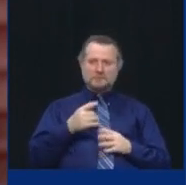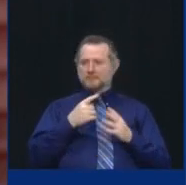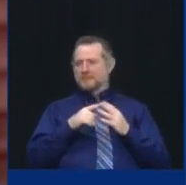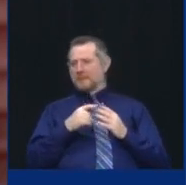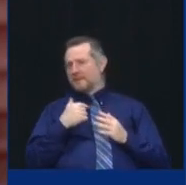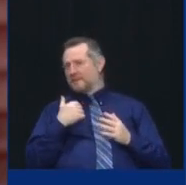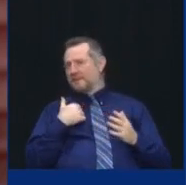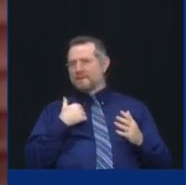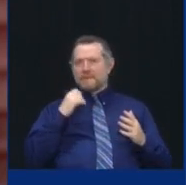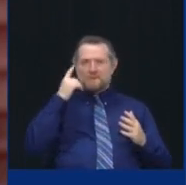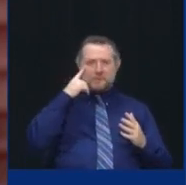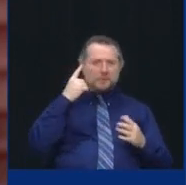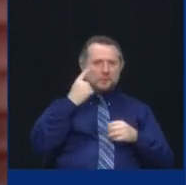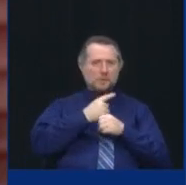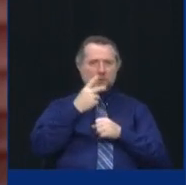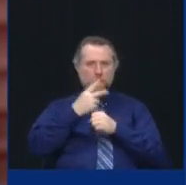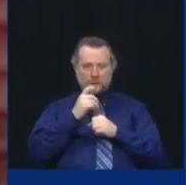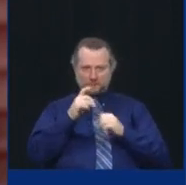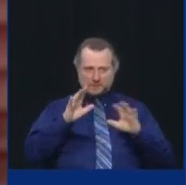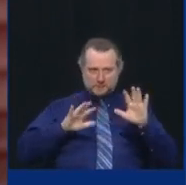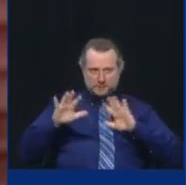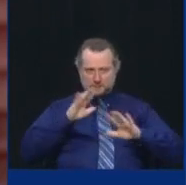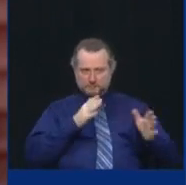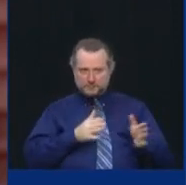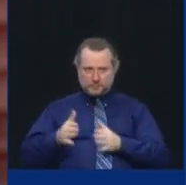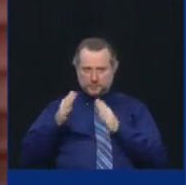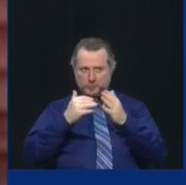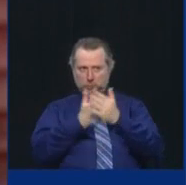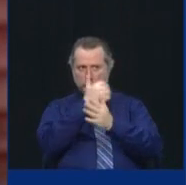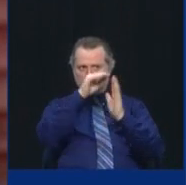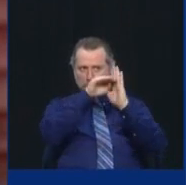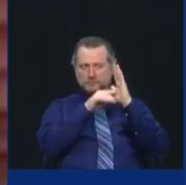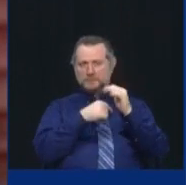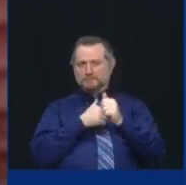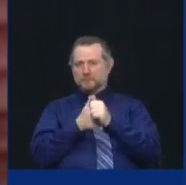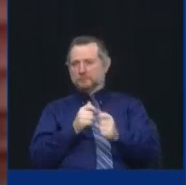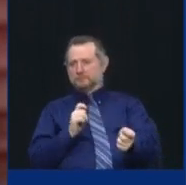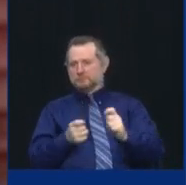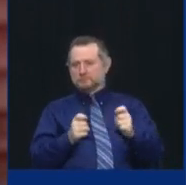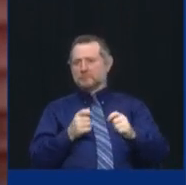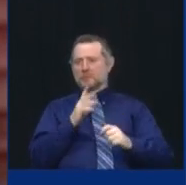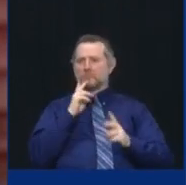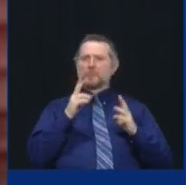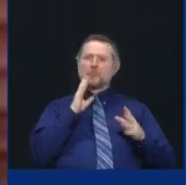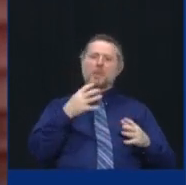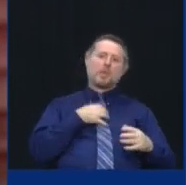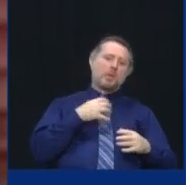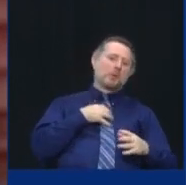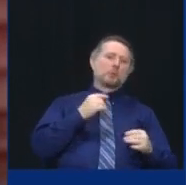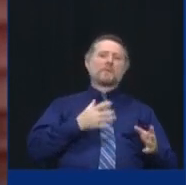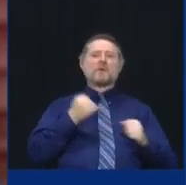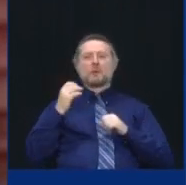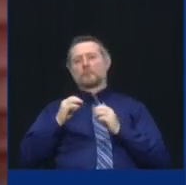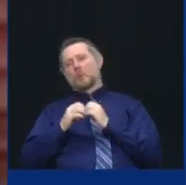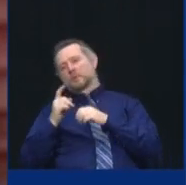to make adjustments. I'm sure they'll say it's too fast. They need more than a day, but